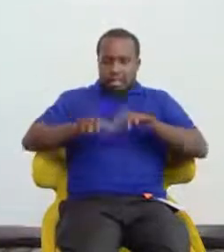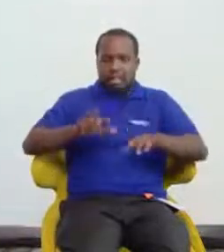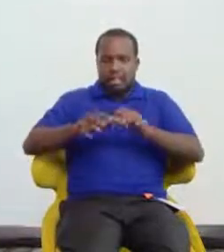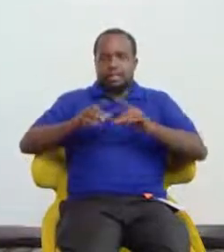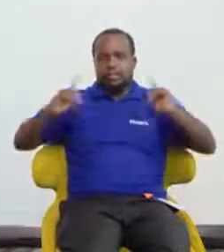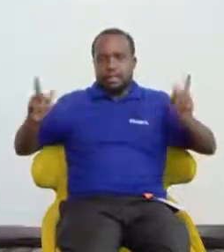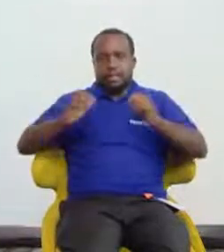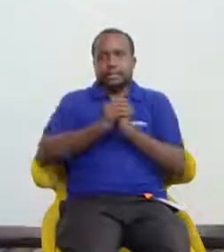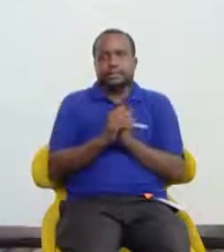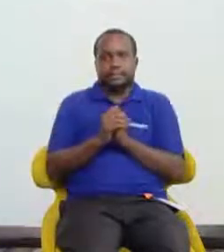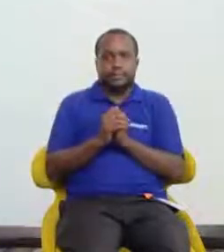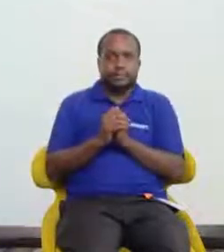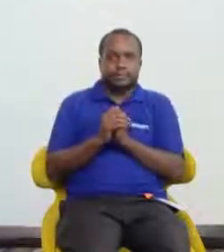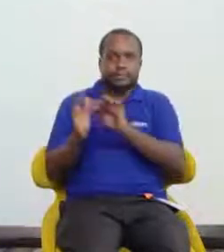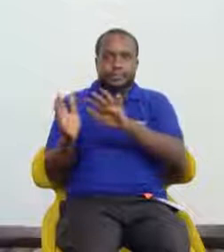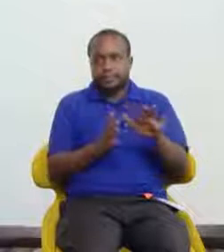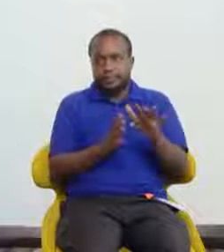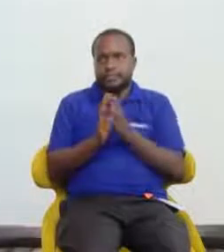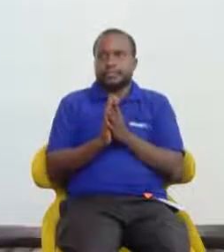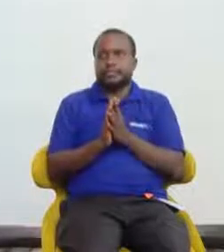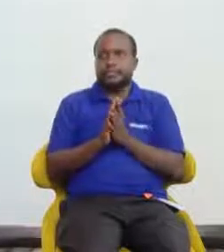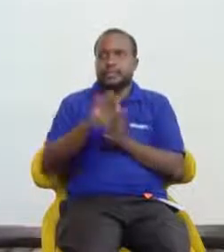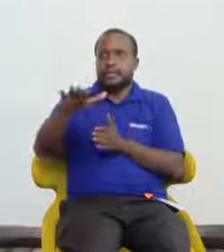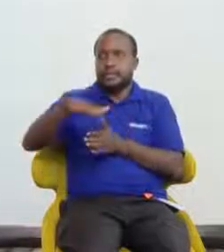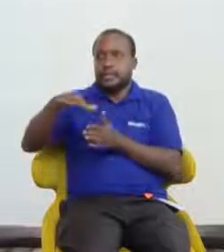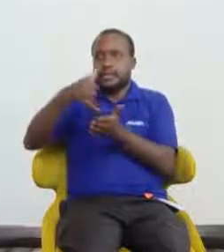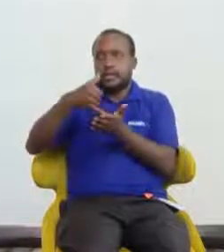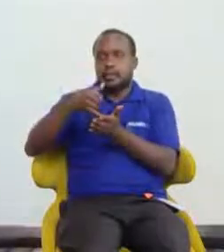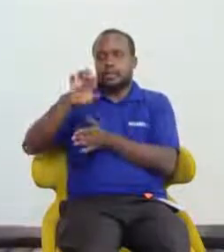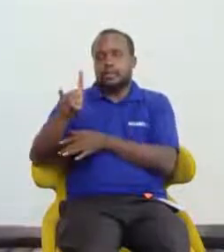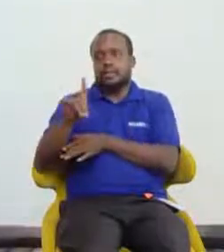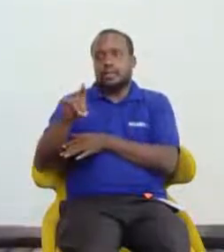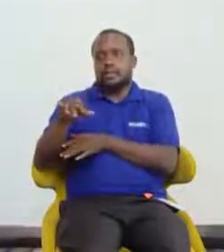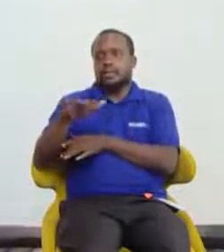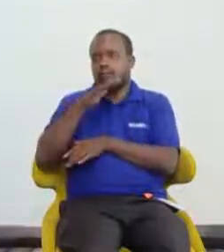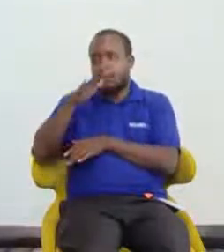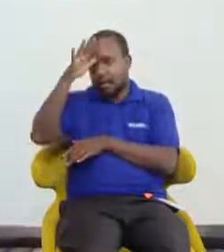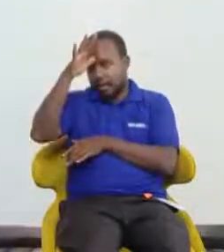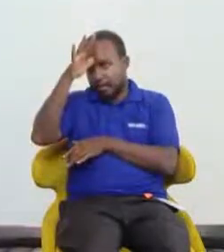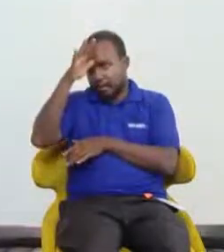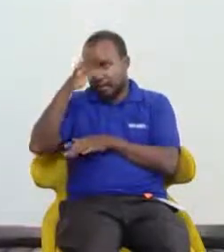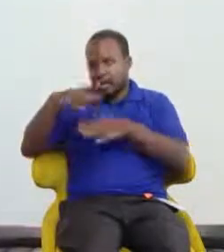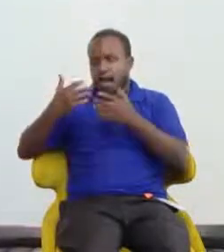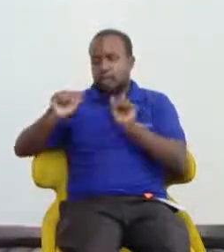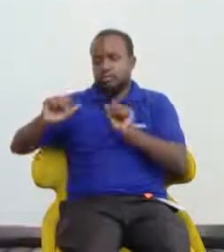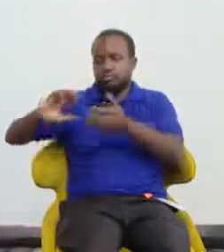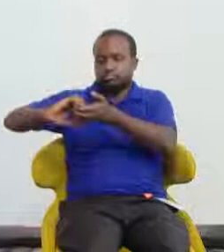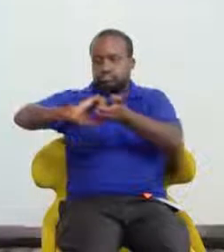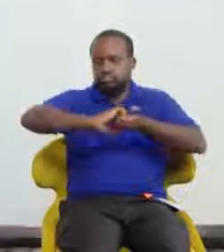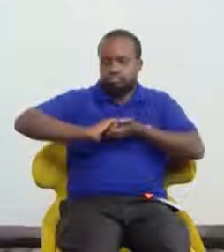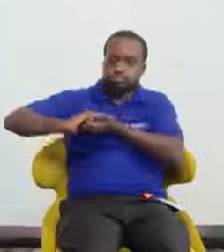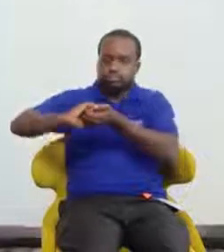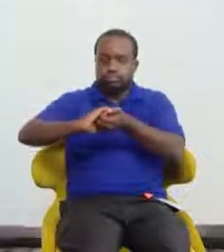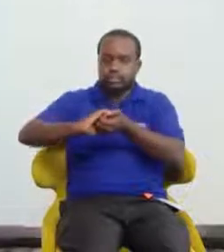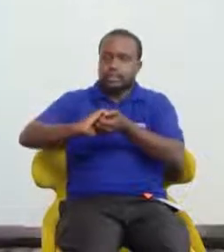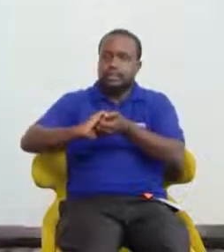that. So another thing when it comes to inclusive education is the place of parents. How we engage parents, how we ensure parents have